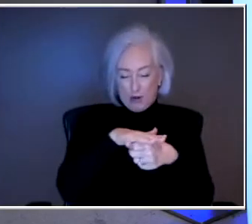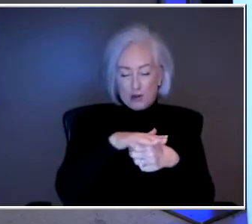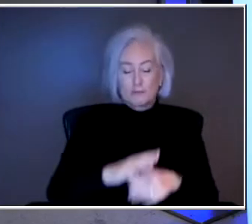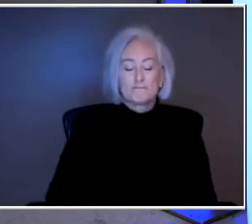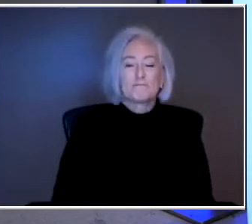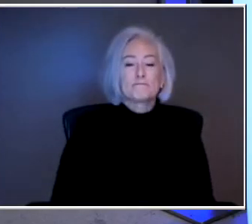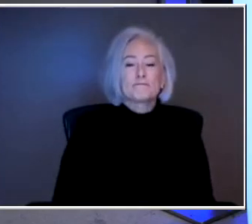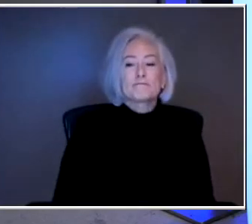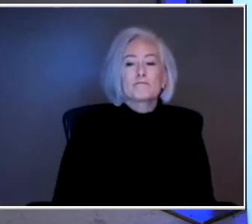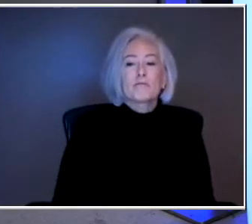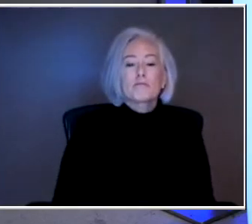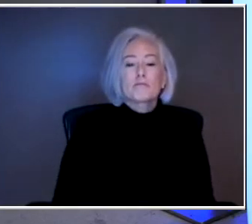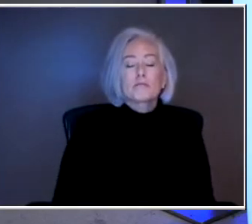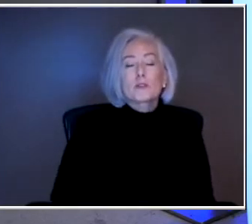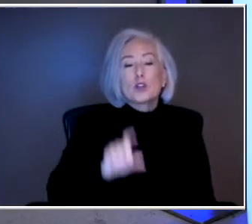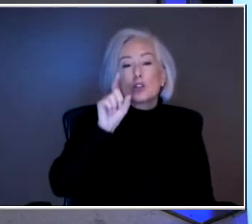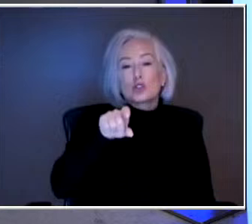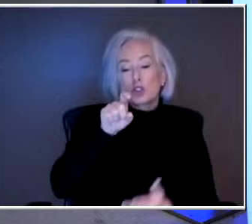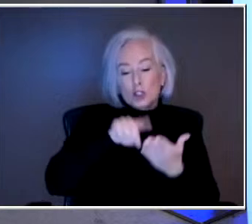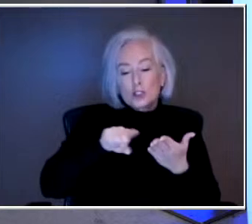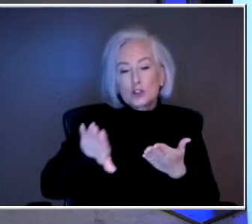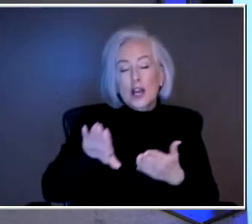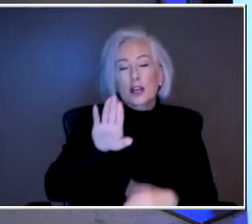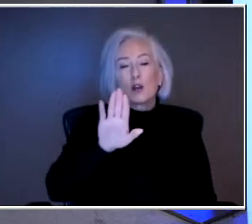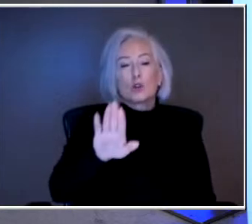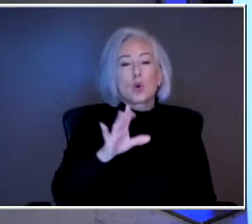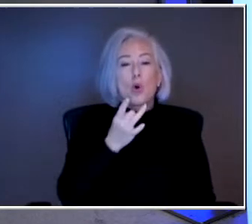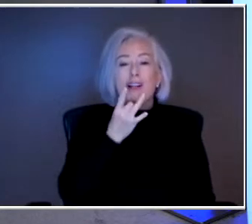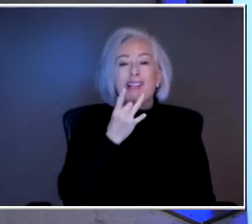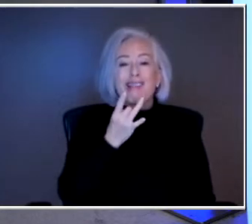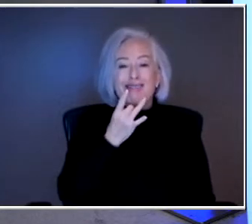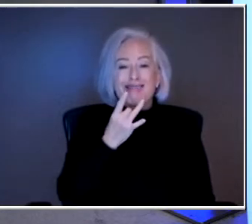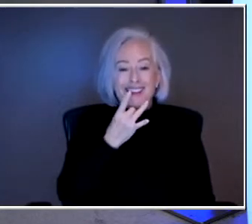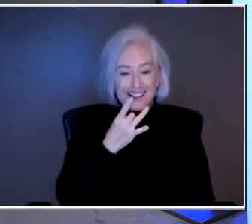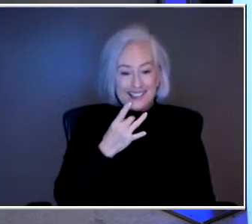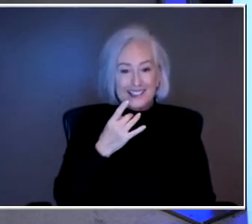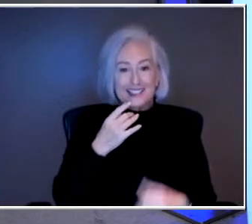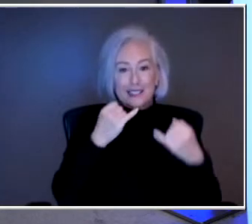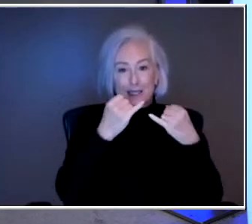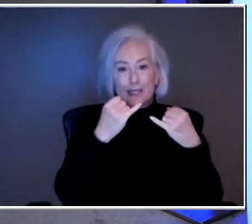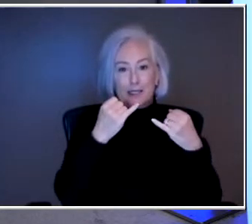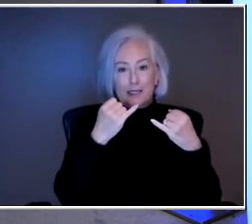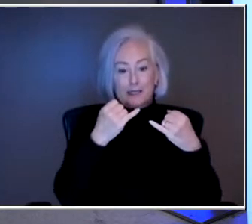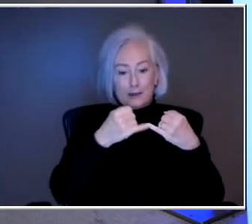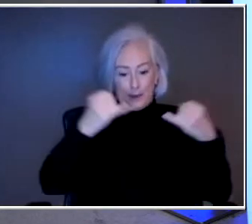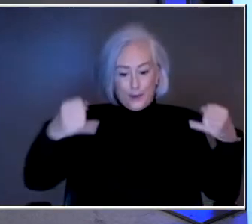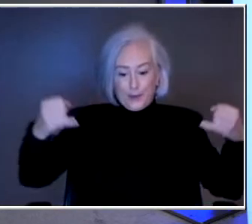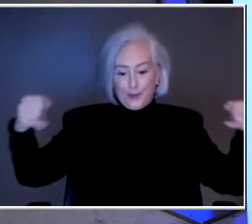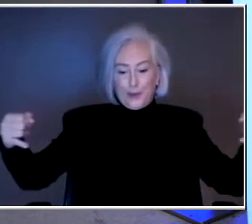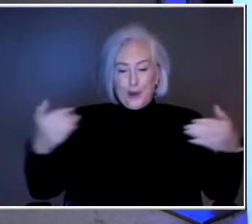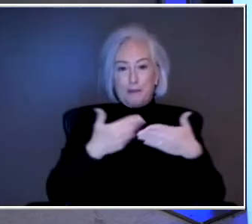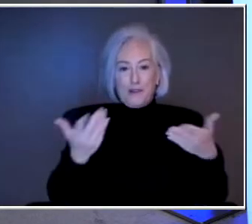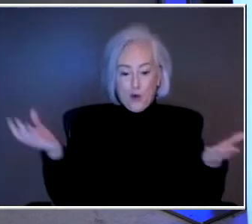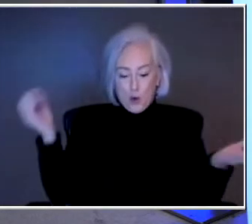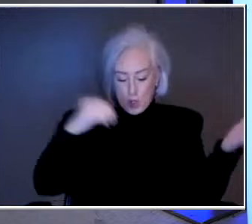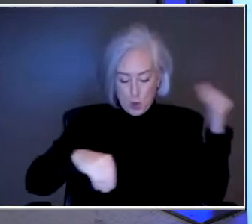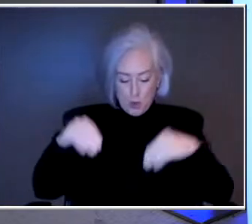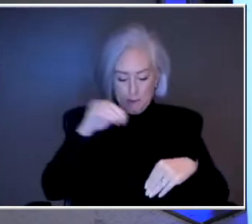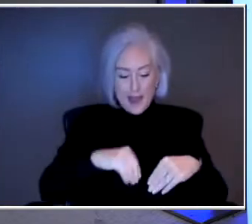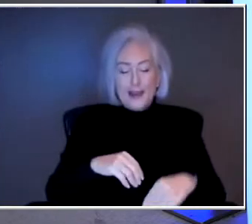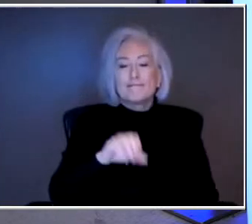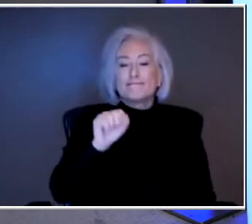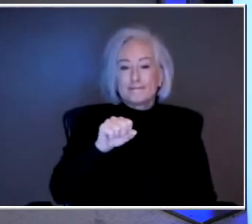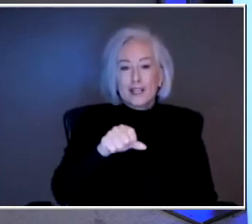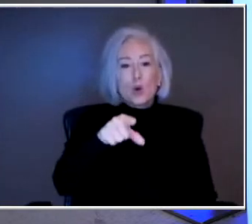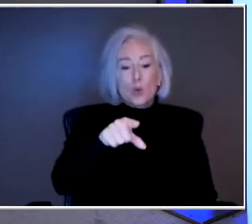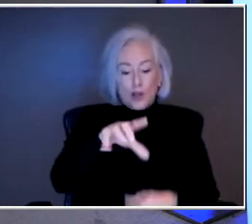also, should you check your lights? You said making sure should you check your lights before you pack them up each year? You should check them when you take them out